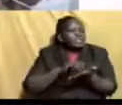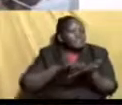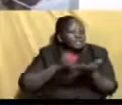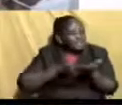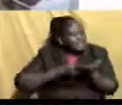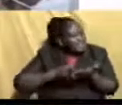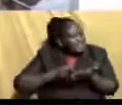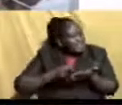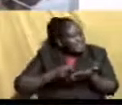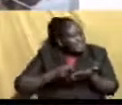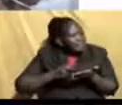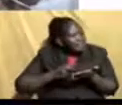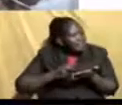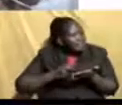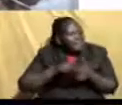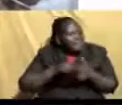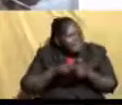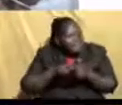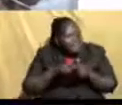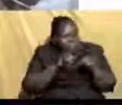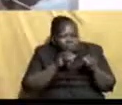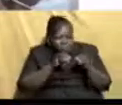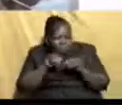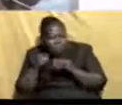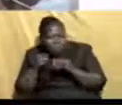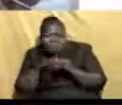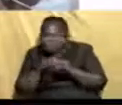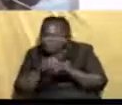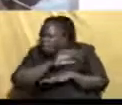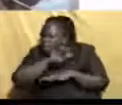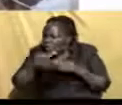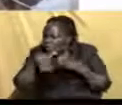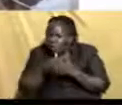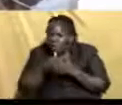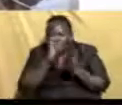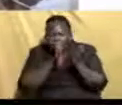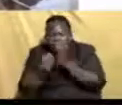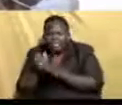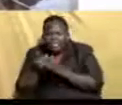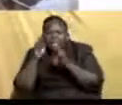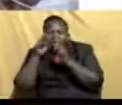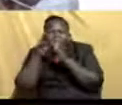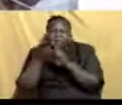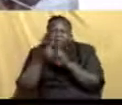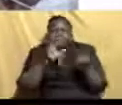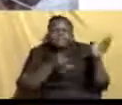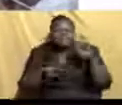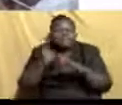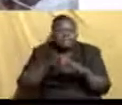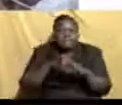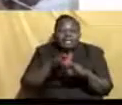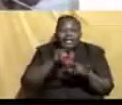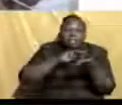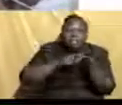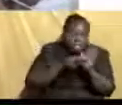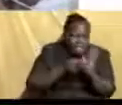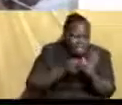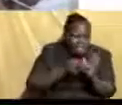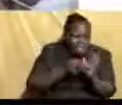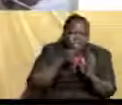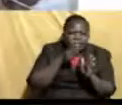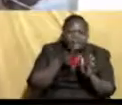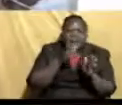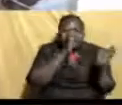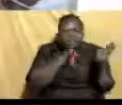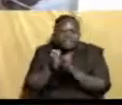signatures of registered voters, and then goes through the whole process up to the referendum, means that the process of amending the constitution is